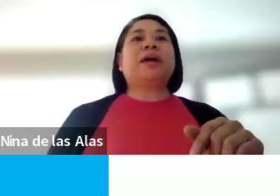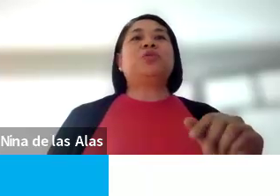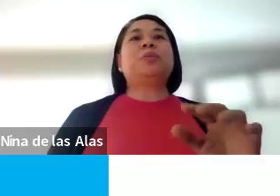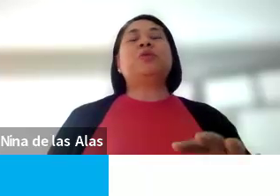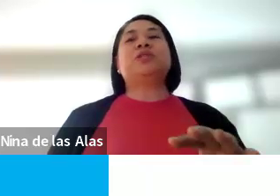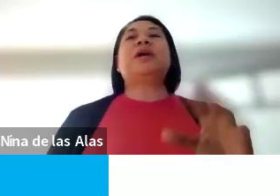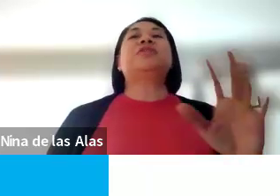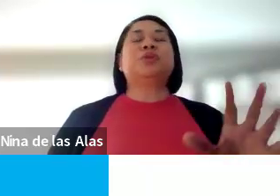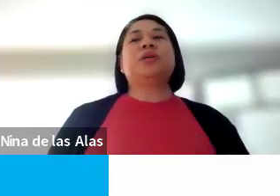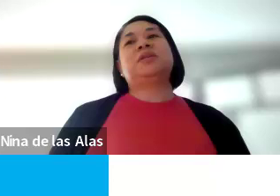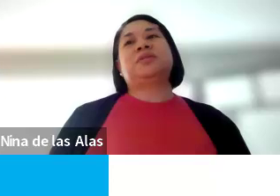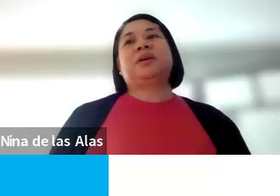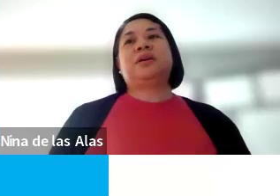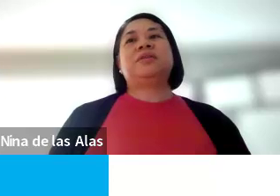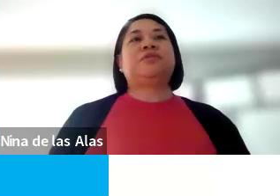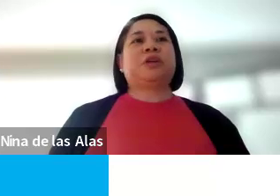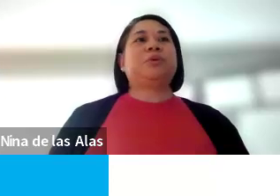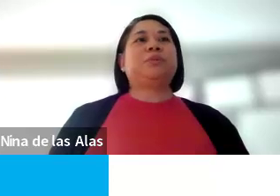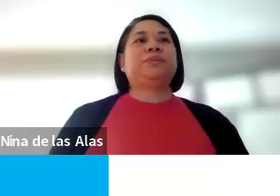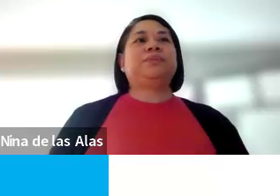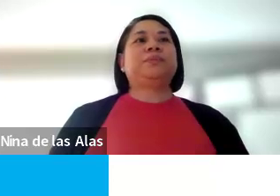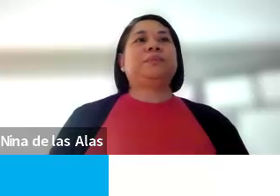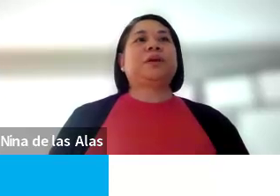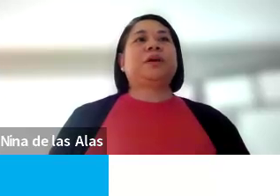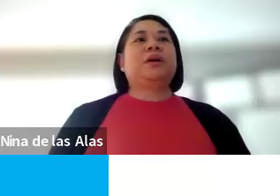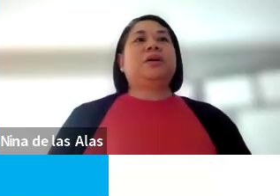webinar, and it will be posted as soon as it is available.